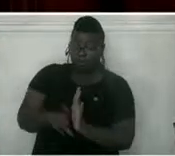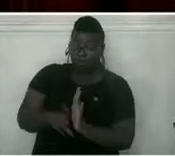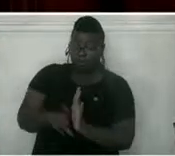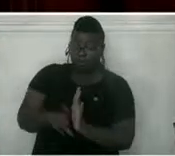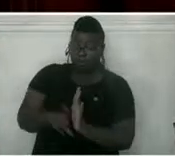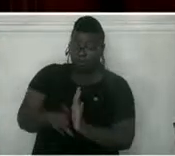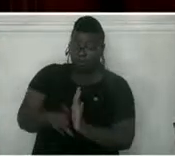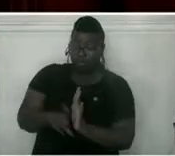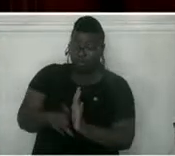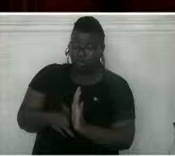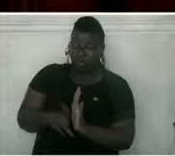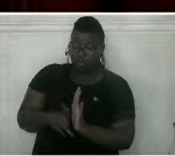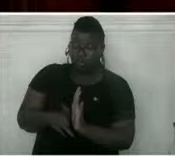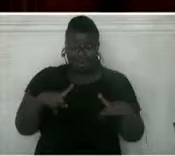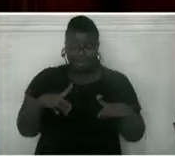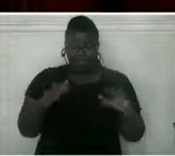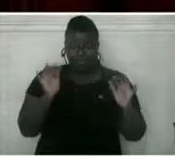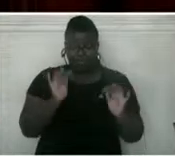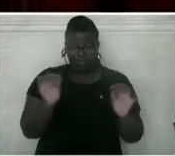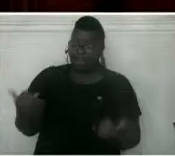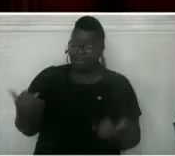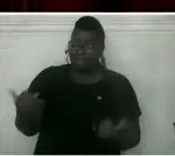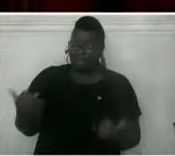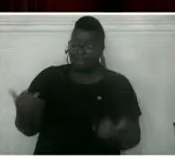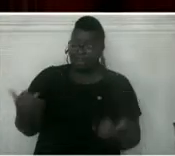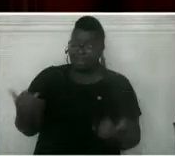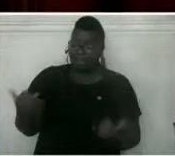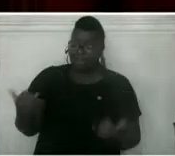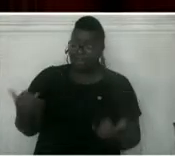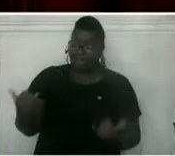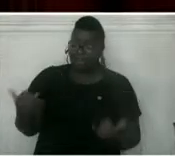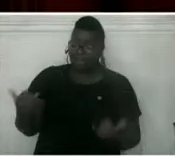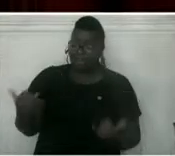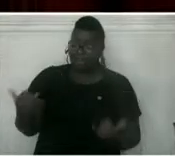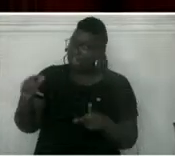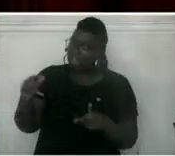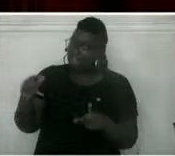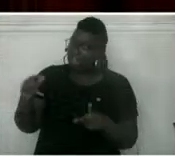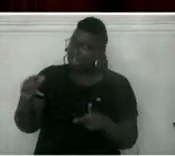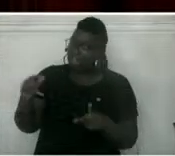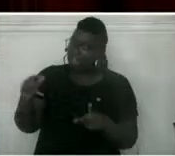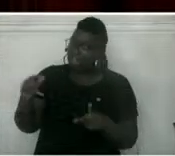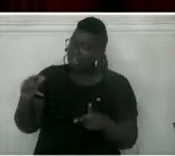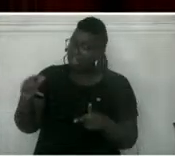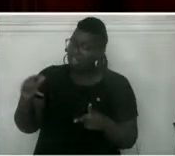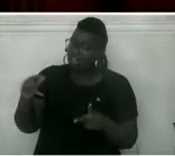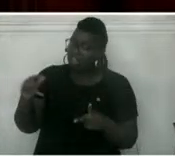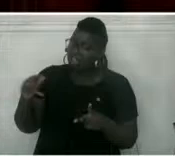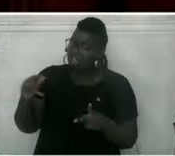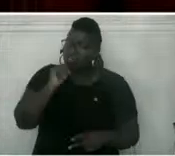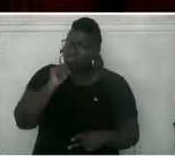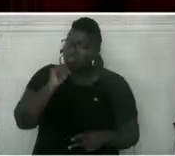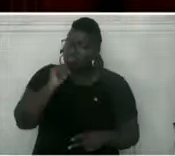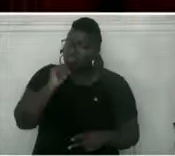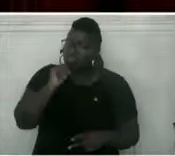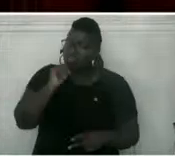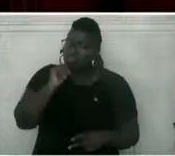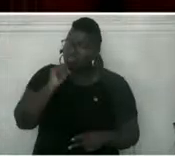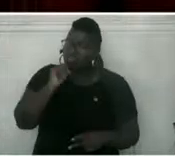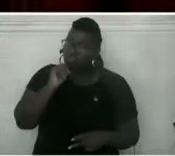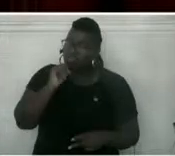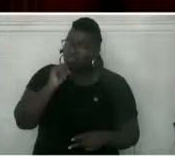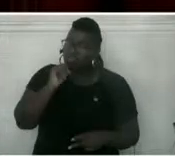the lives of our people. We have also learned that it is not only corruption